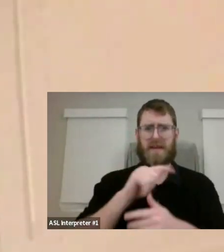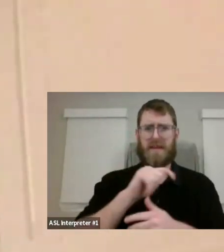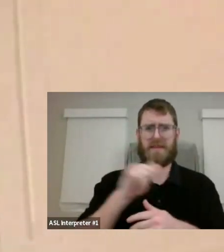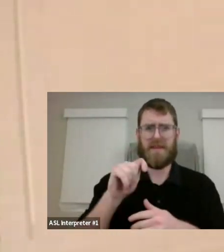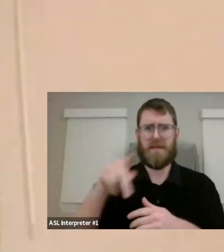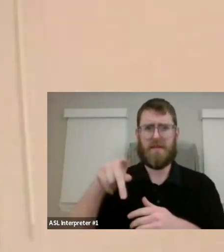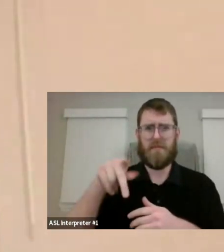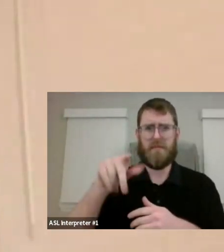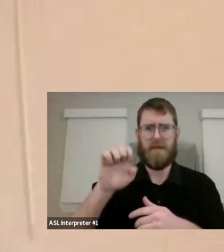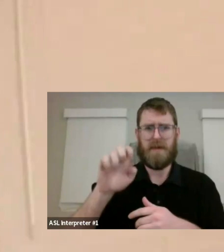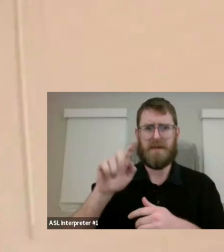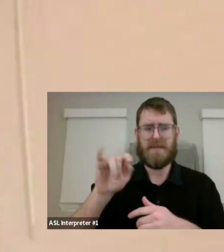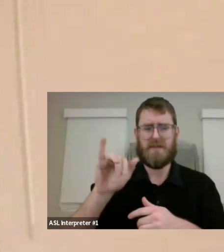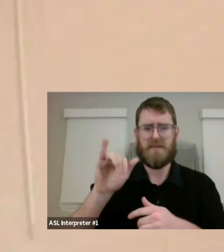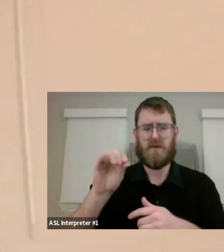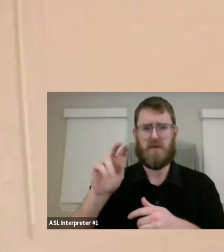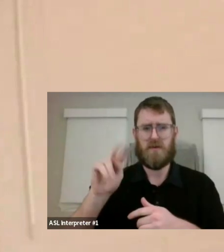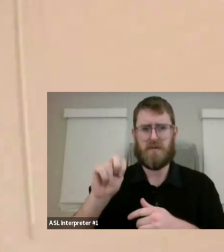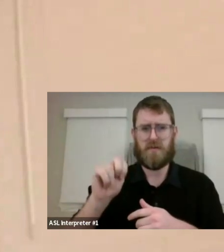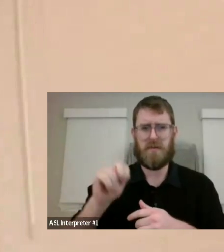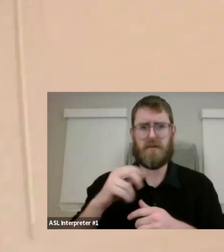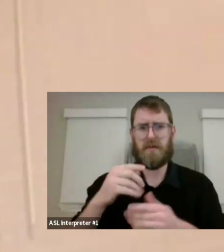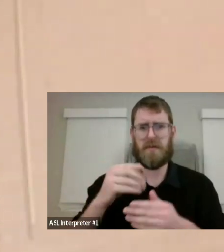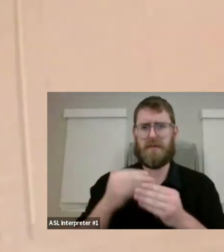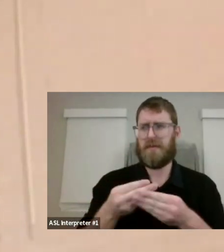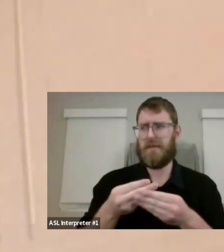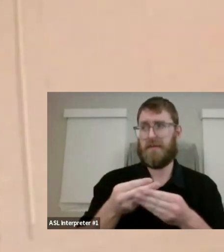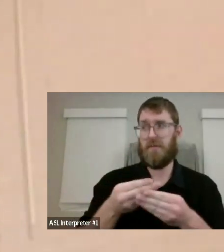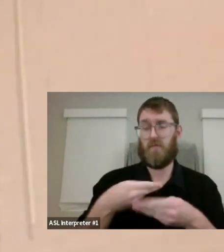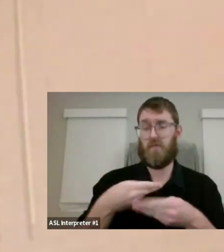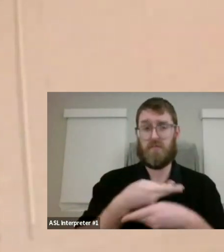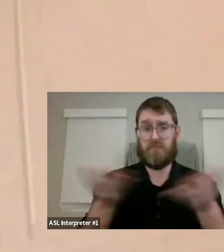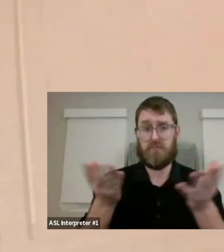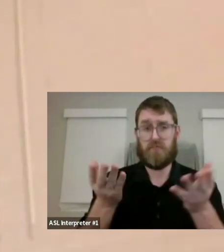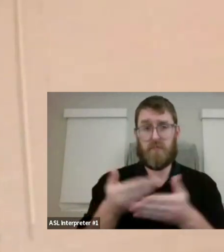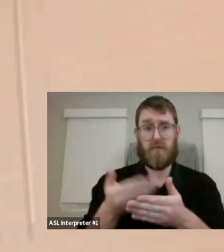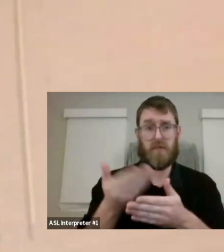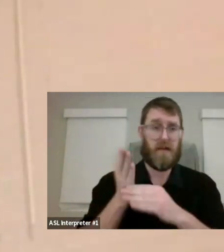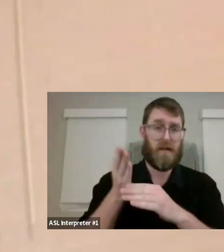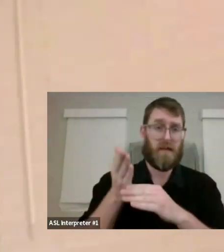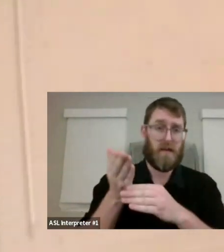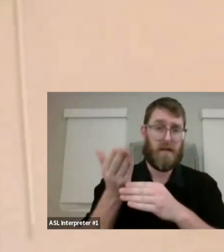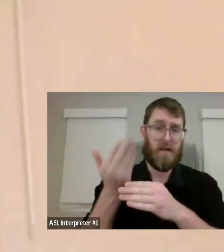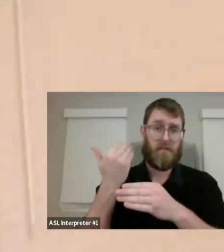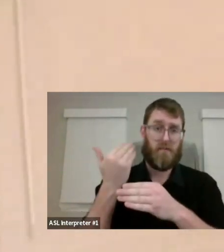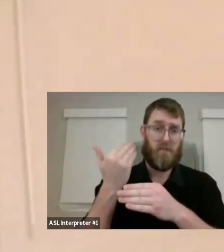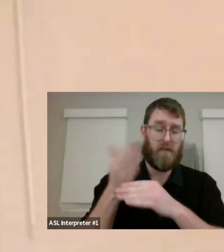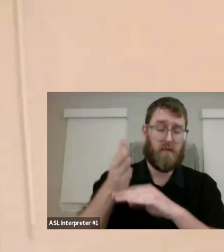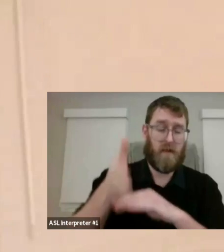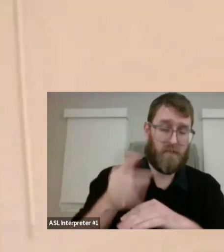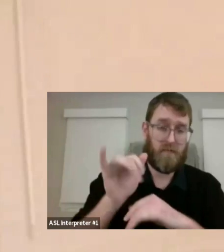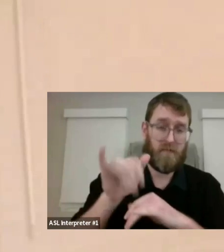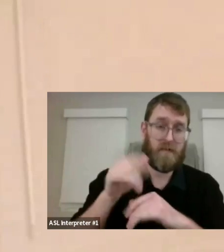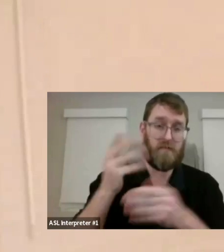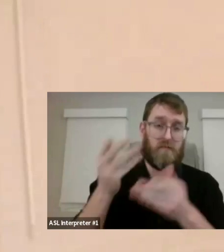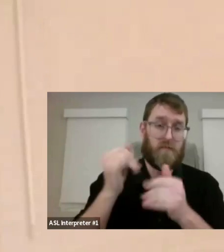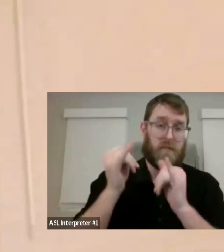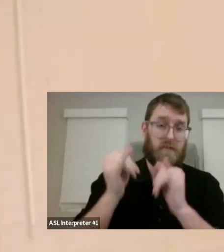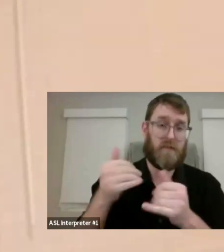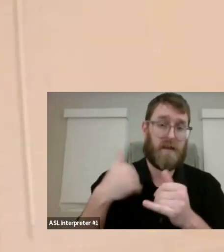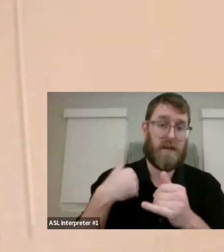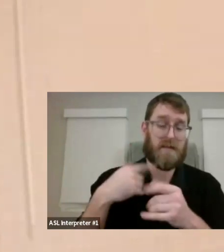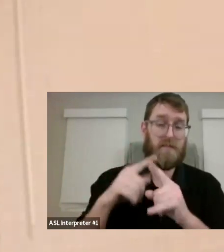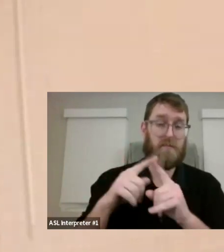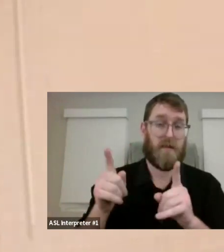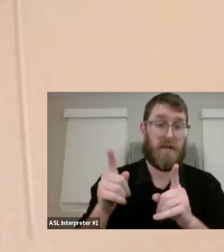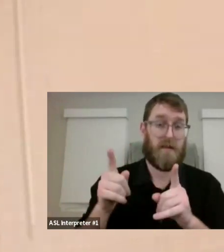the handouts were shared after that question, so the individual may already have it in the handouts. But where